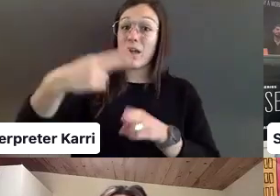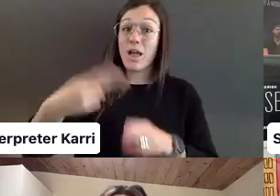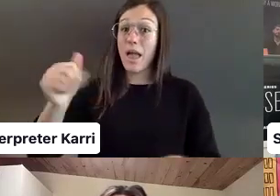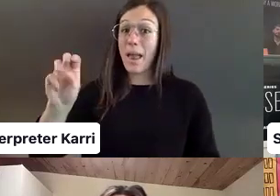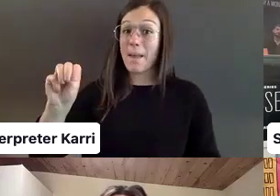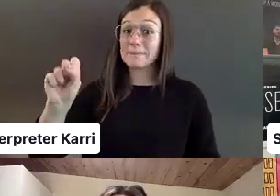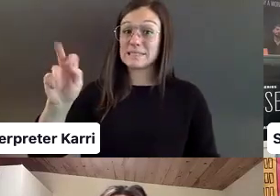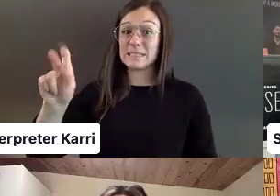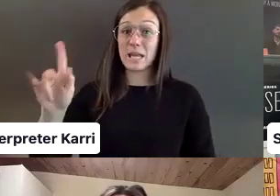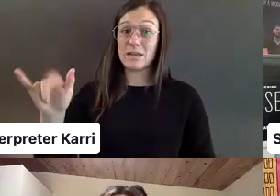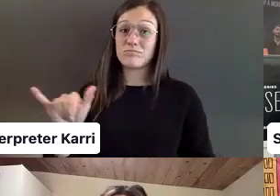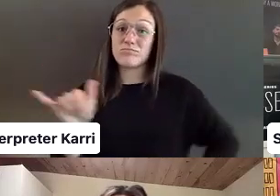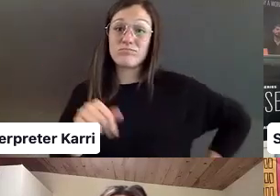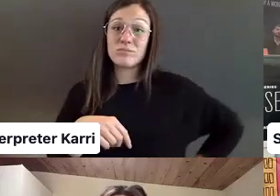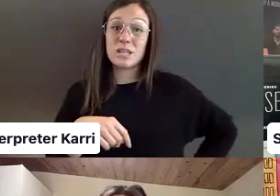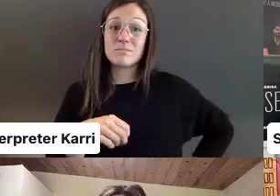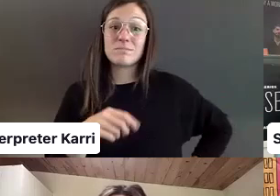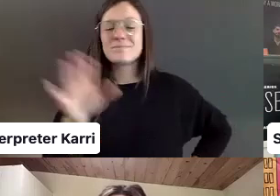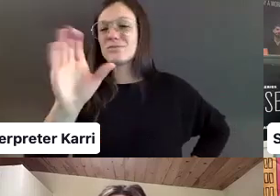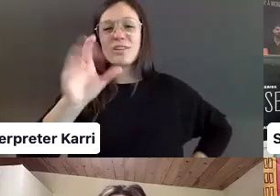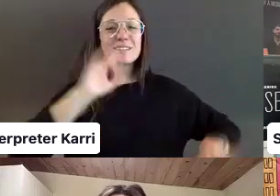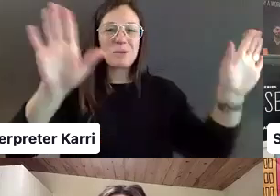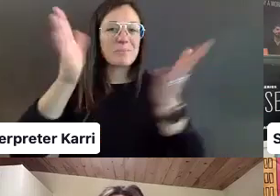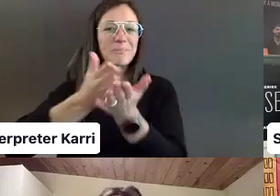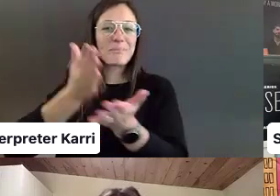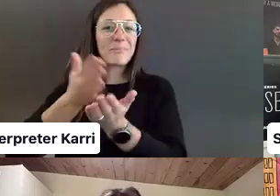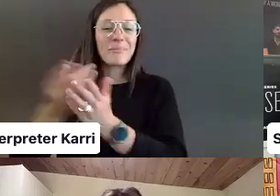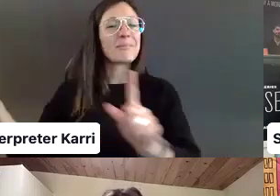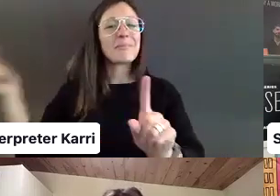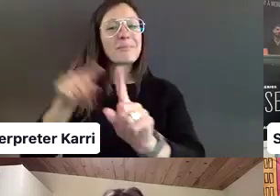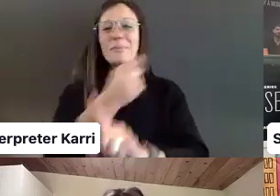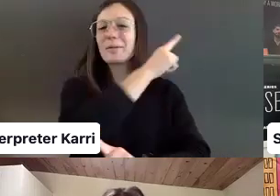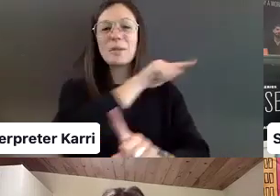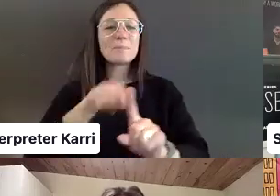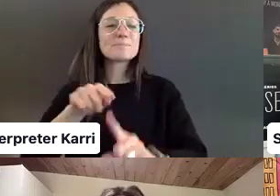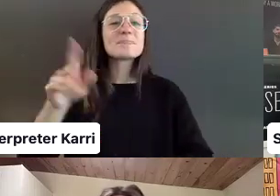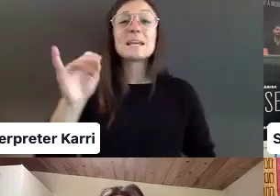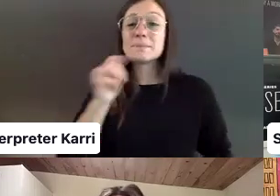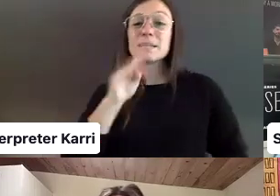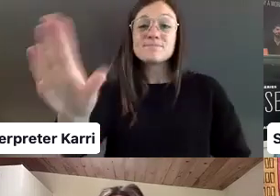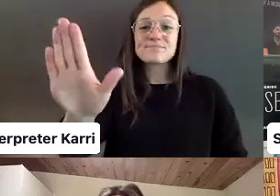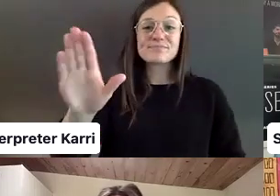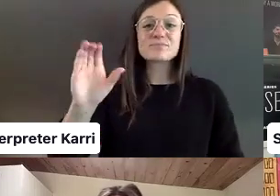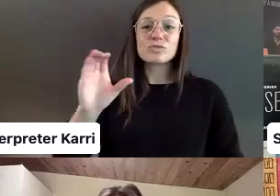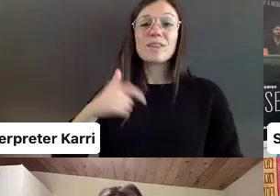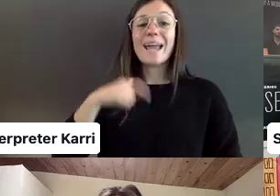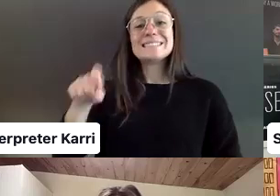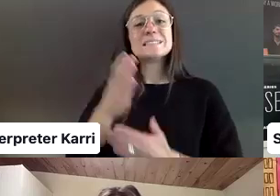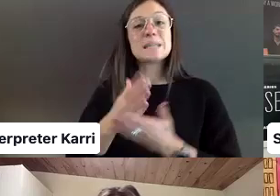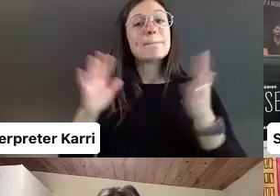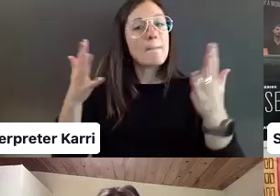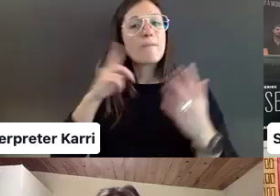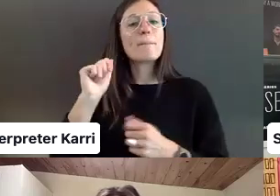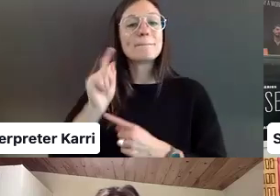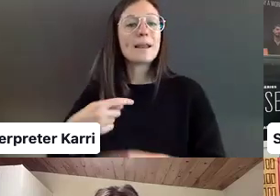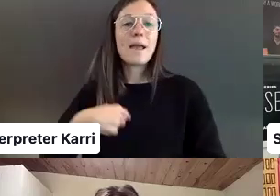We're gonna get this back on the track. Let's Charlie, talk. I need some applause for a moment that